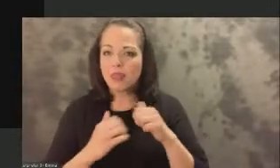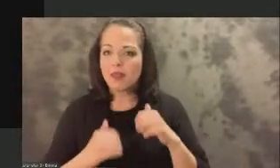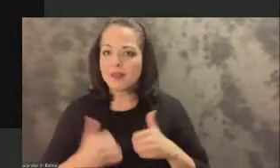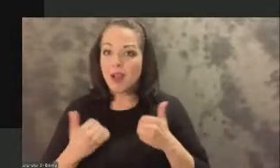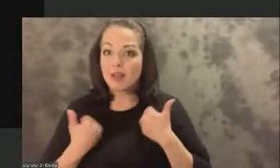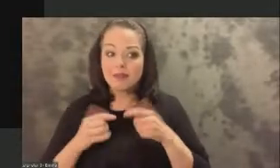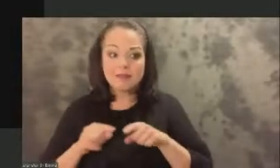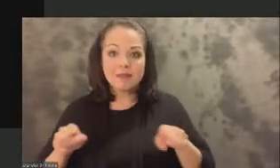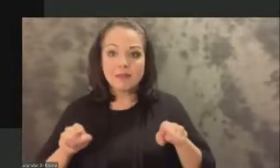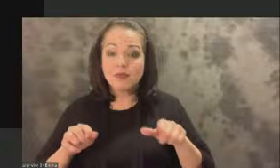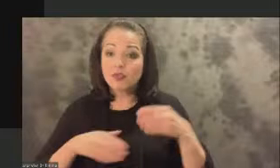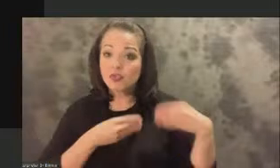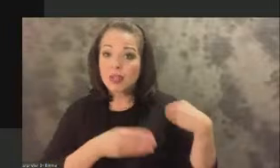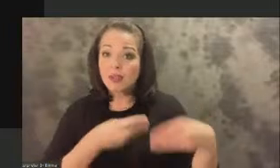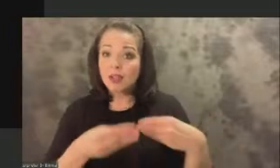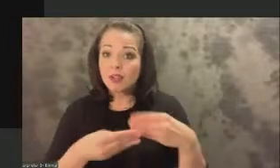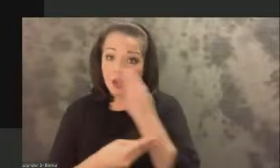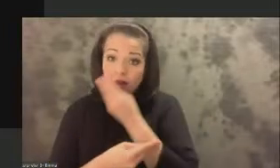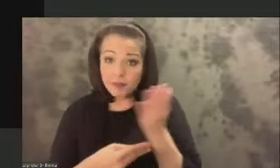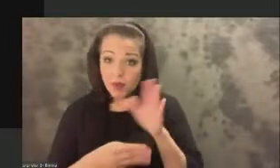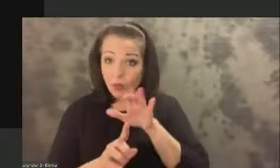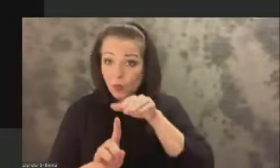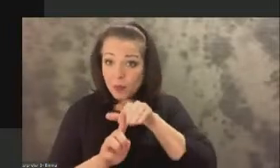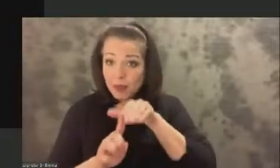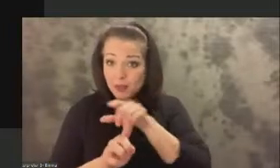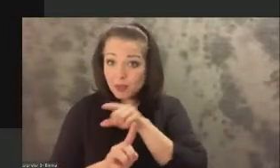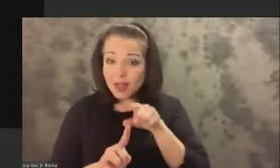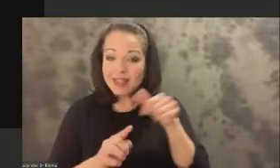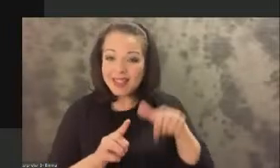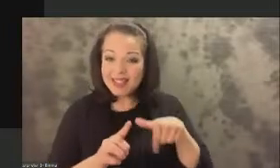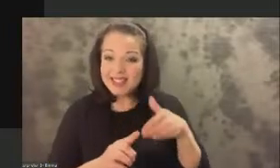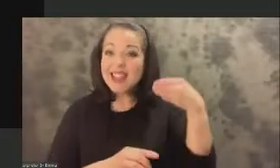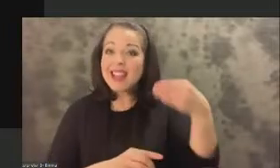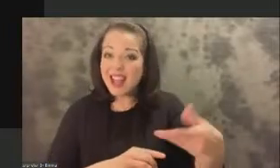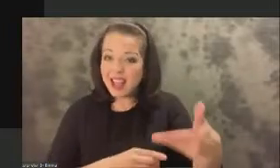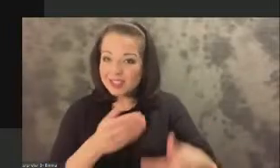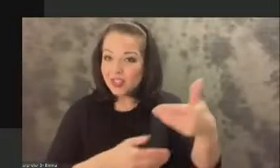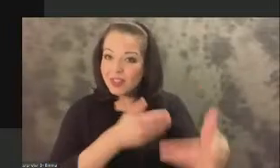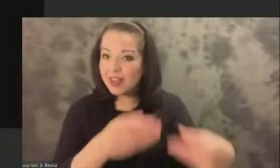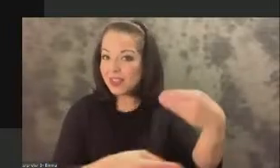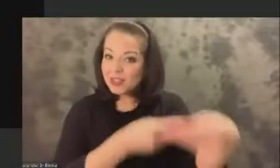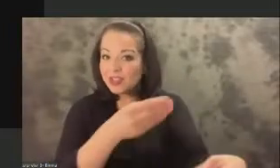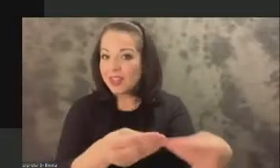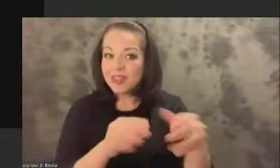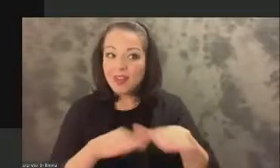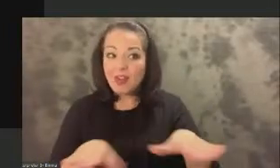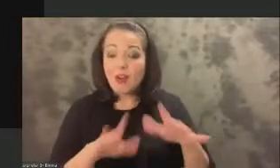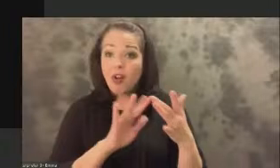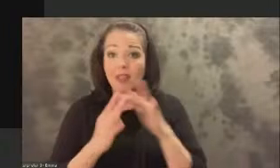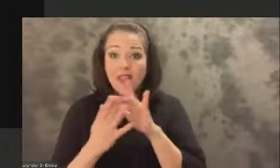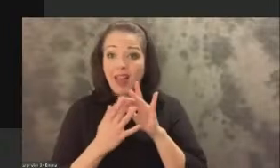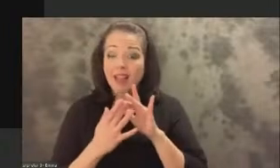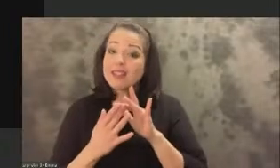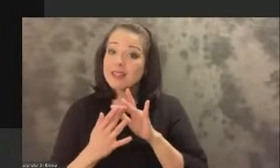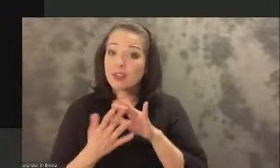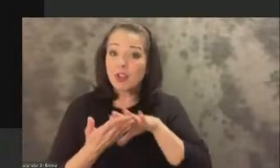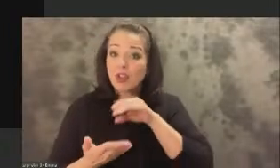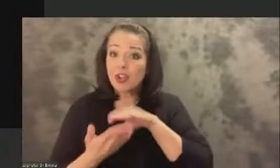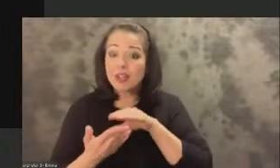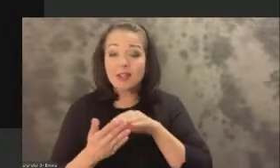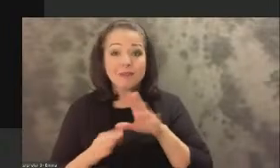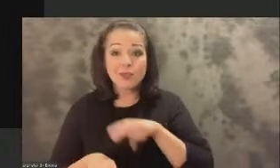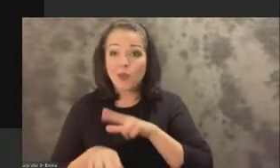generation. But I would like to remind you that this is really the next generation of students. Online learning is the norm in college. I was